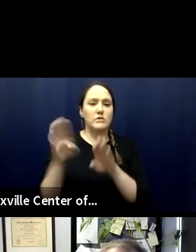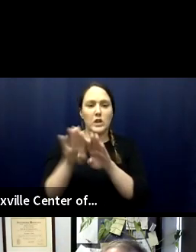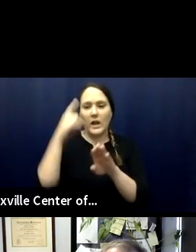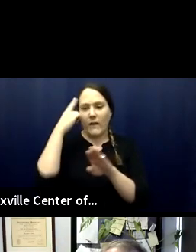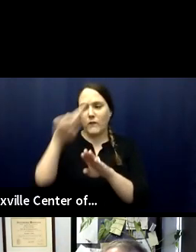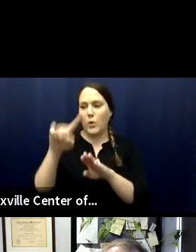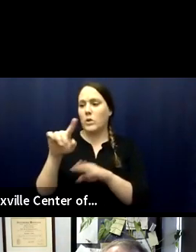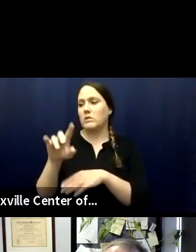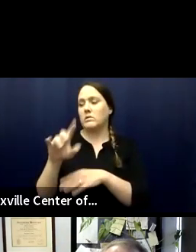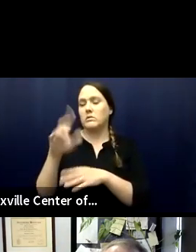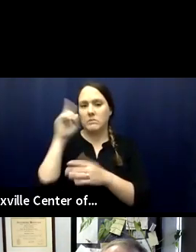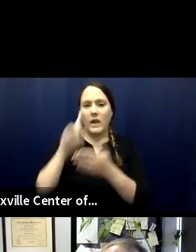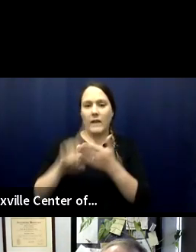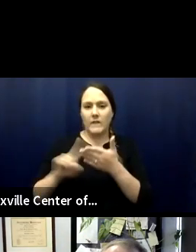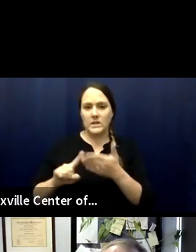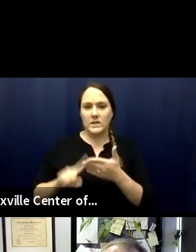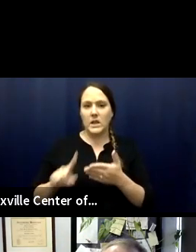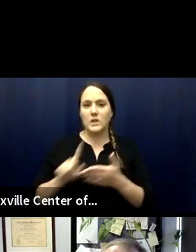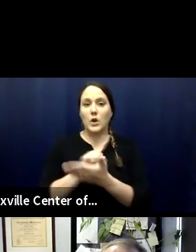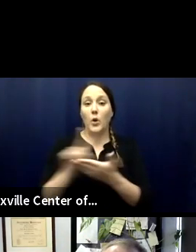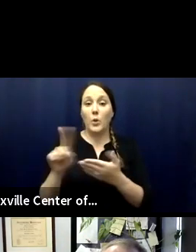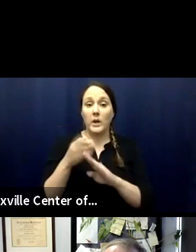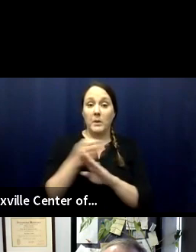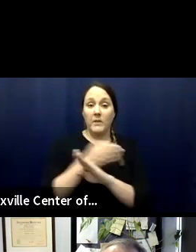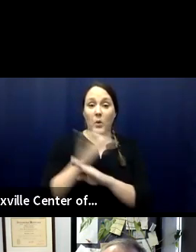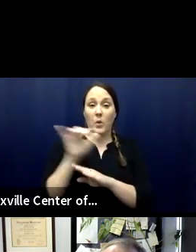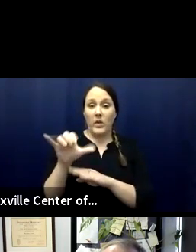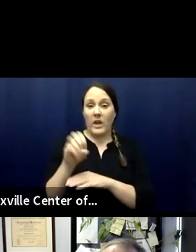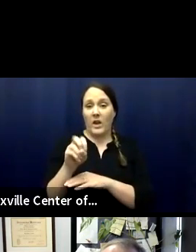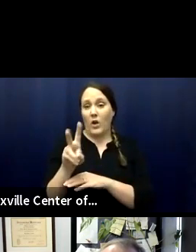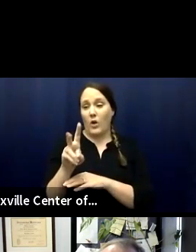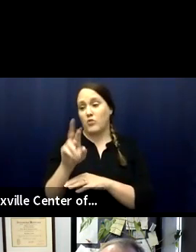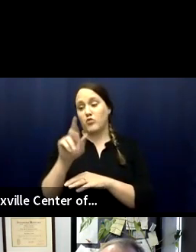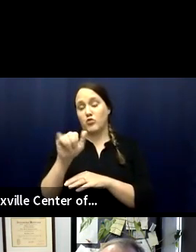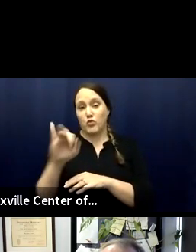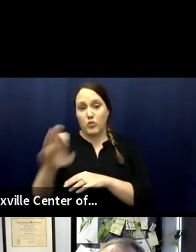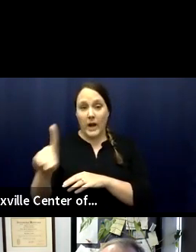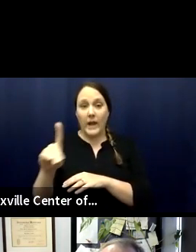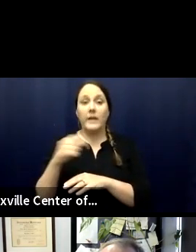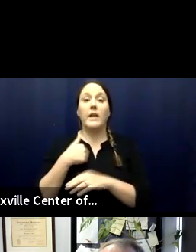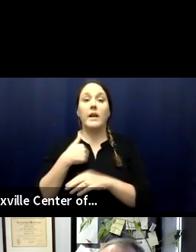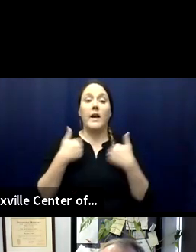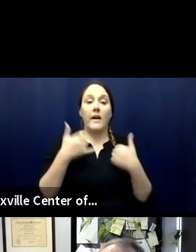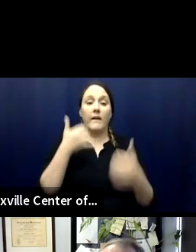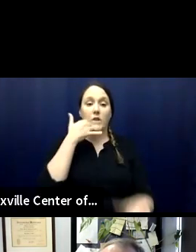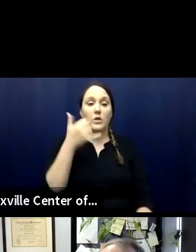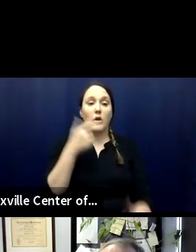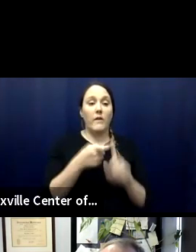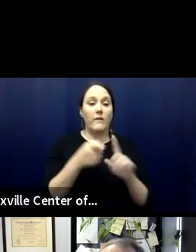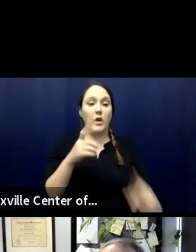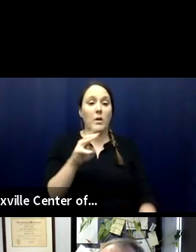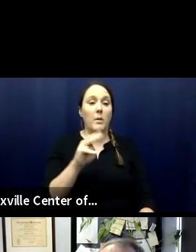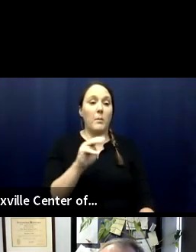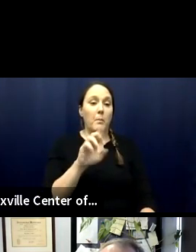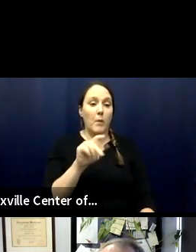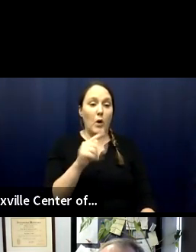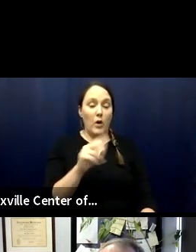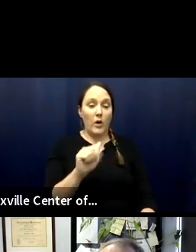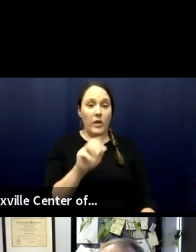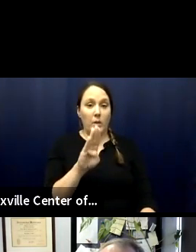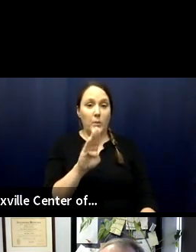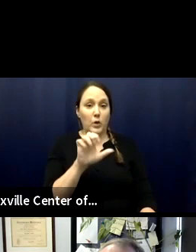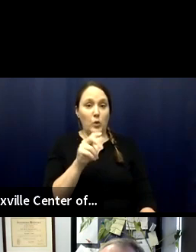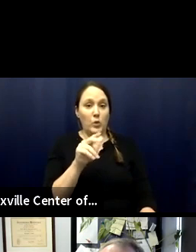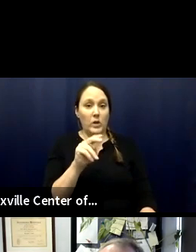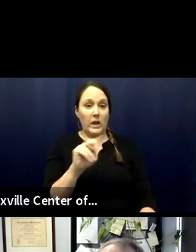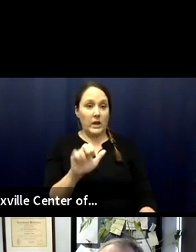investigation. A week before this overpaid raid, I got a call from Martha Buchanan telling me that we had positive sampling. And when I asked for